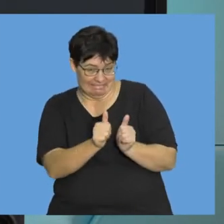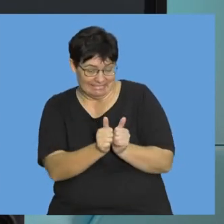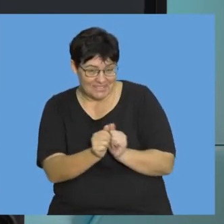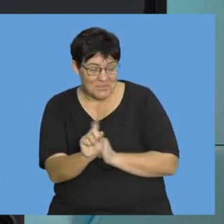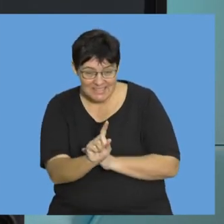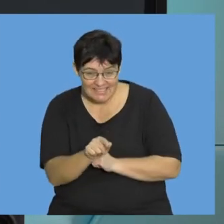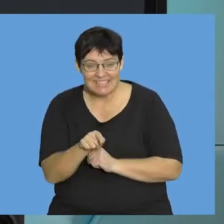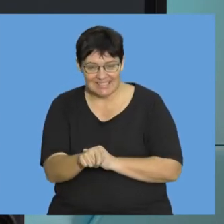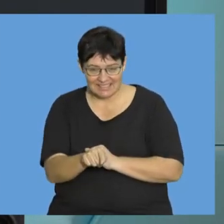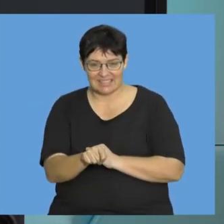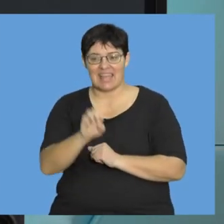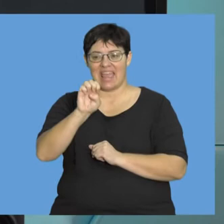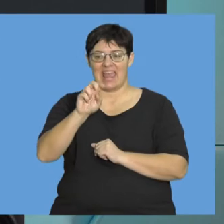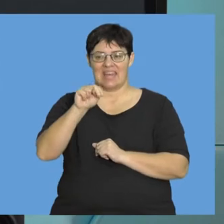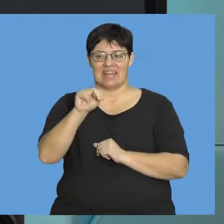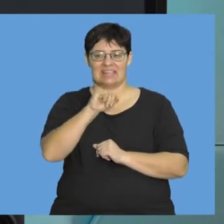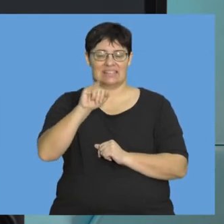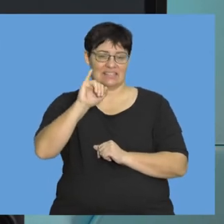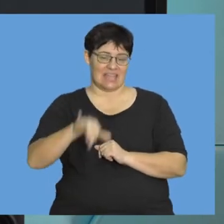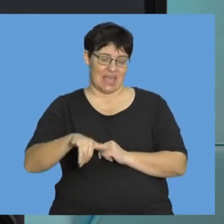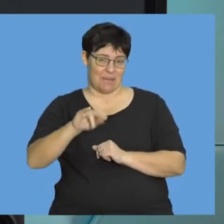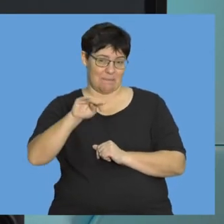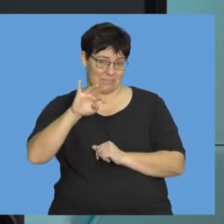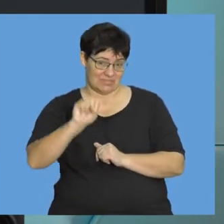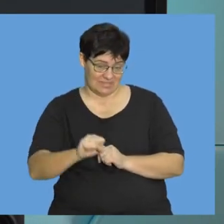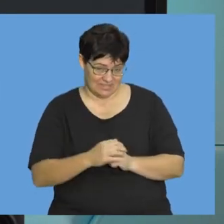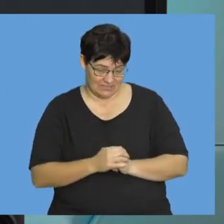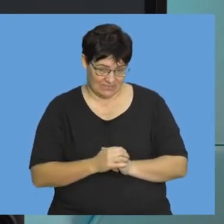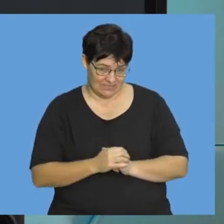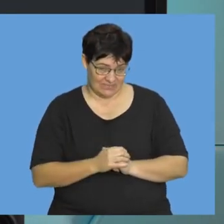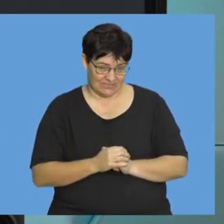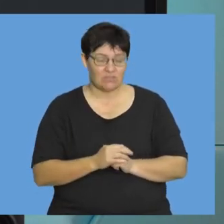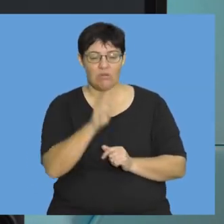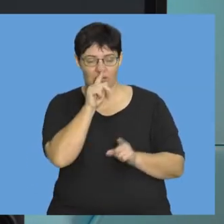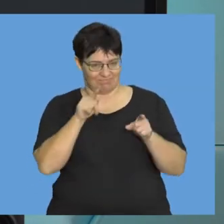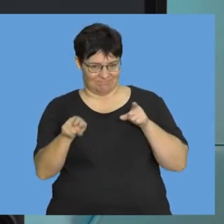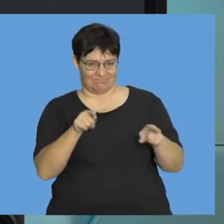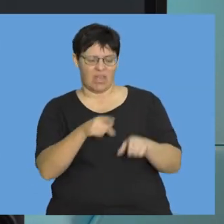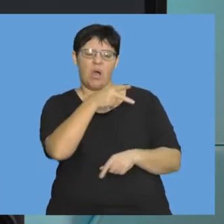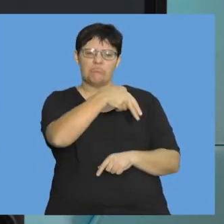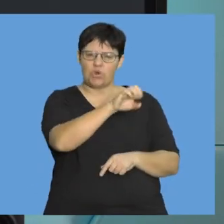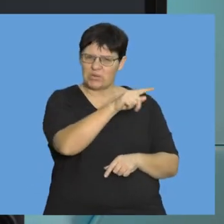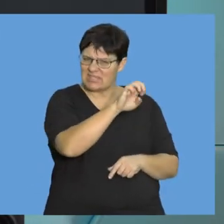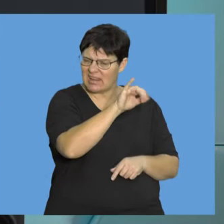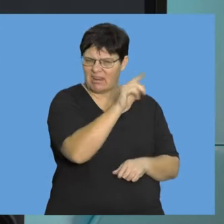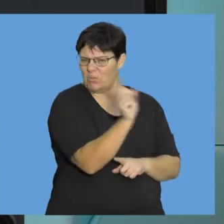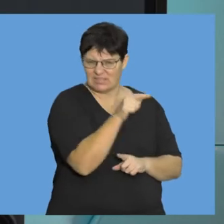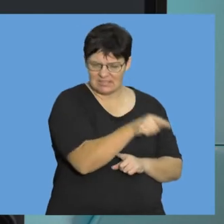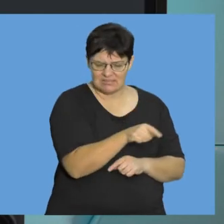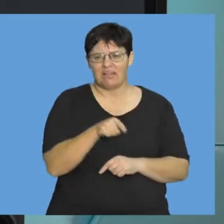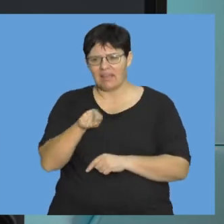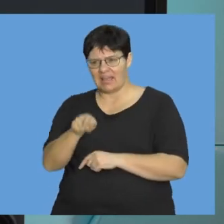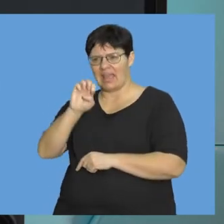We're going to look at enzymes. So that's the work that we're going to look at today. We're going to look at what is a protein, right, and what